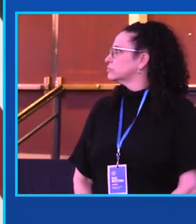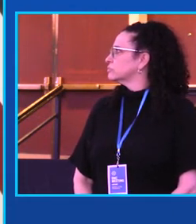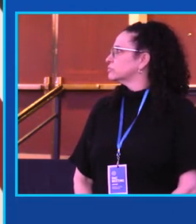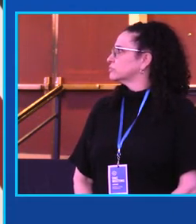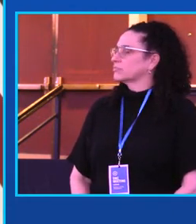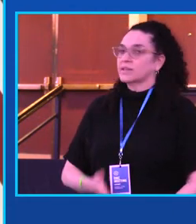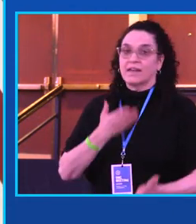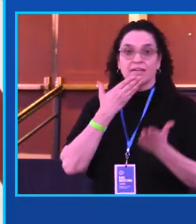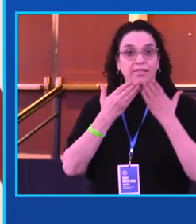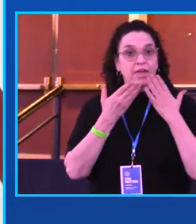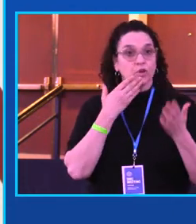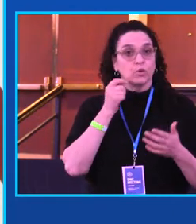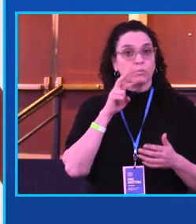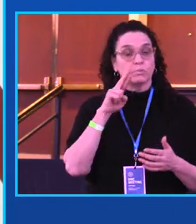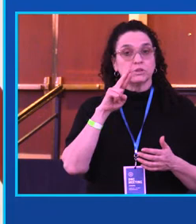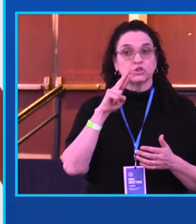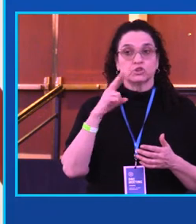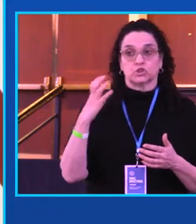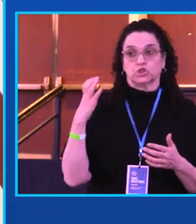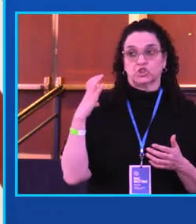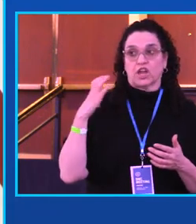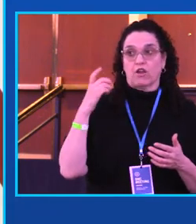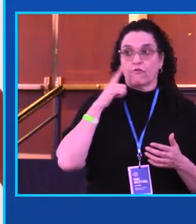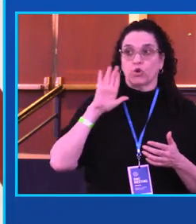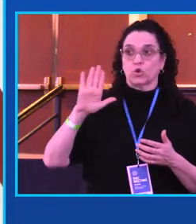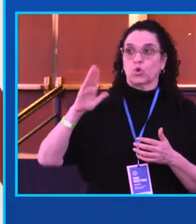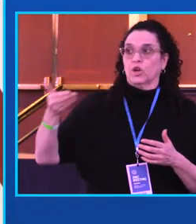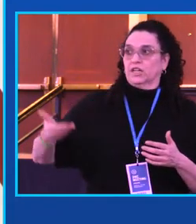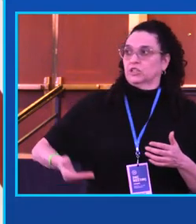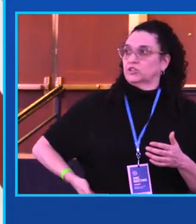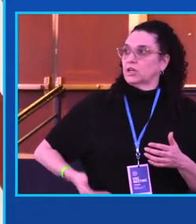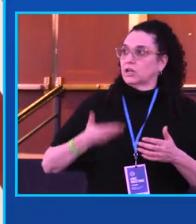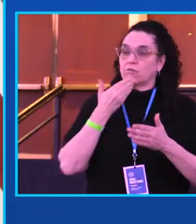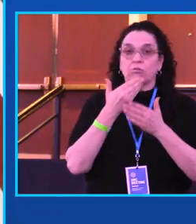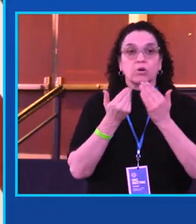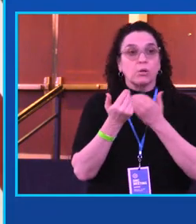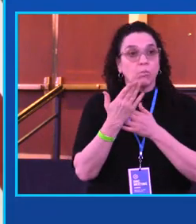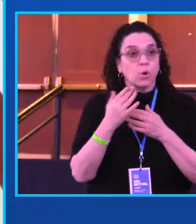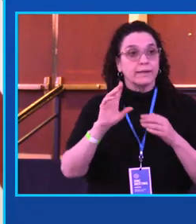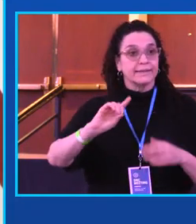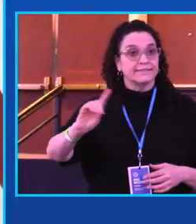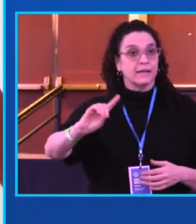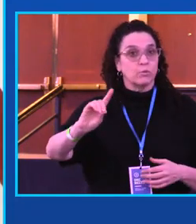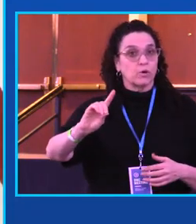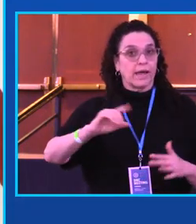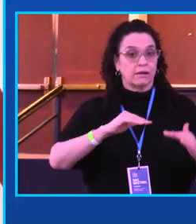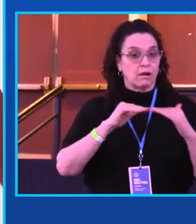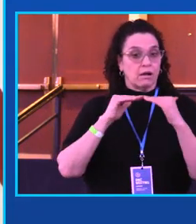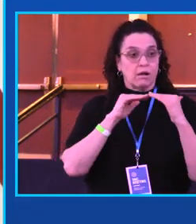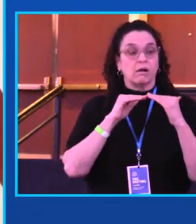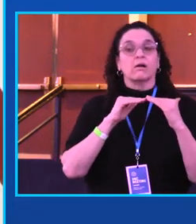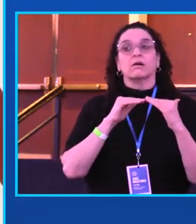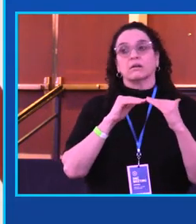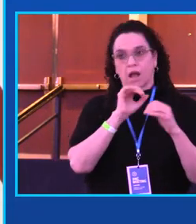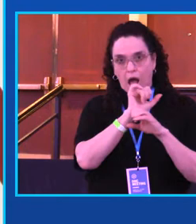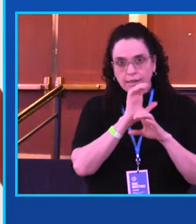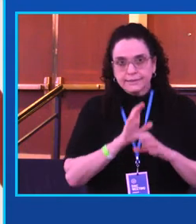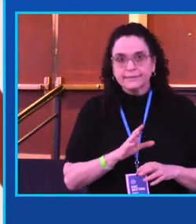Thank you, Mr. Chair, for that introduction. Good morning, Democrats, colleagues, and